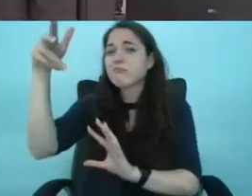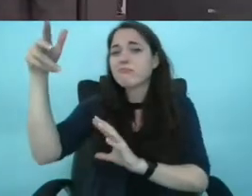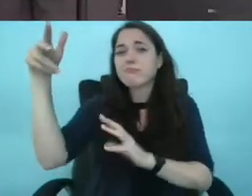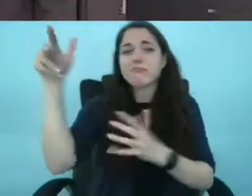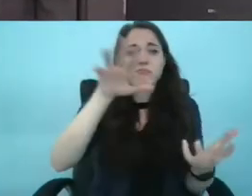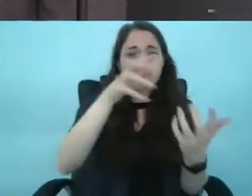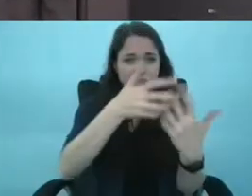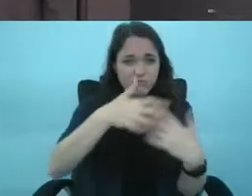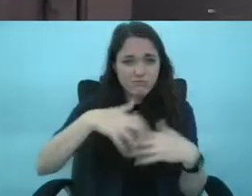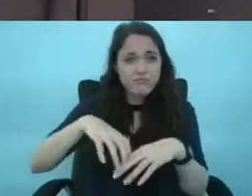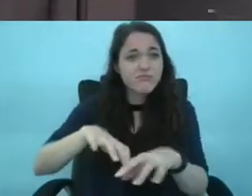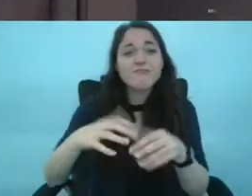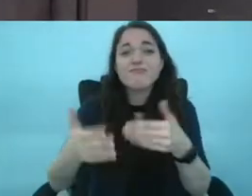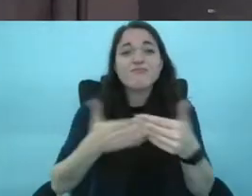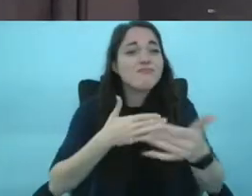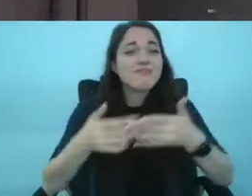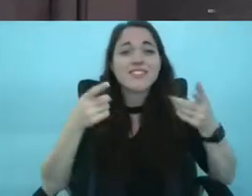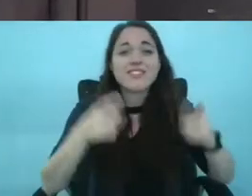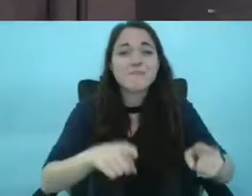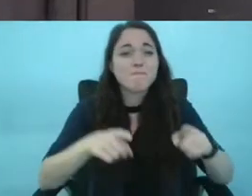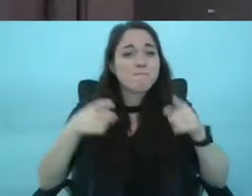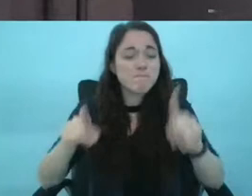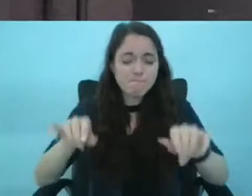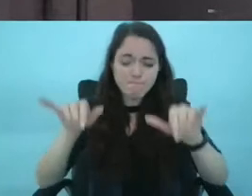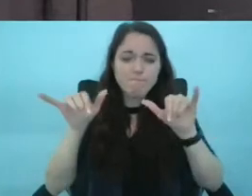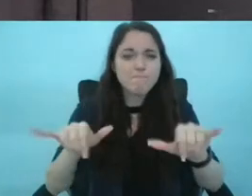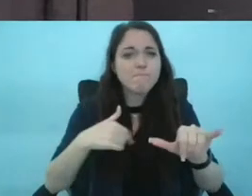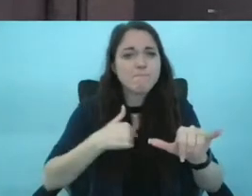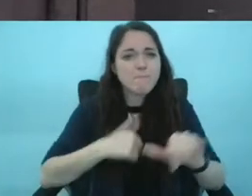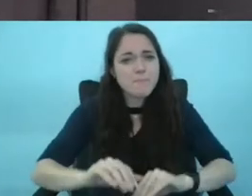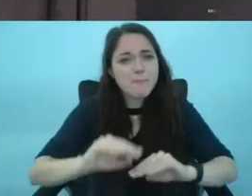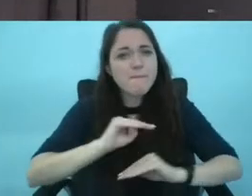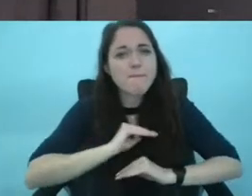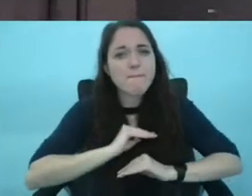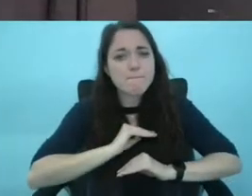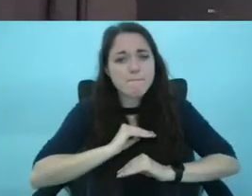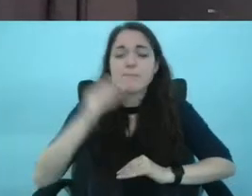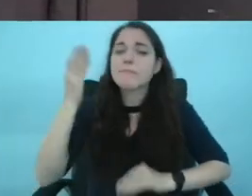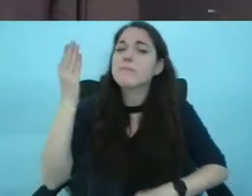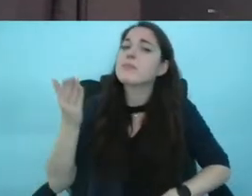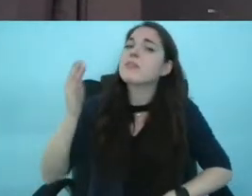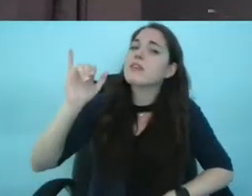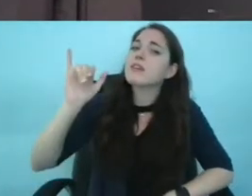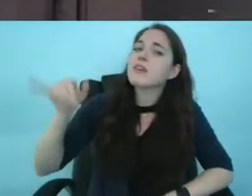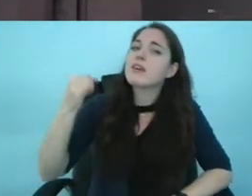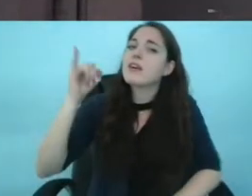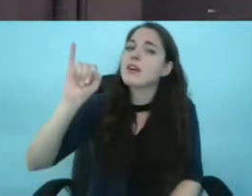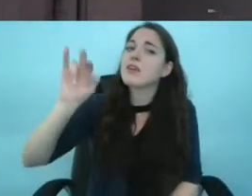Every circumstance.